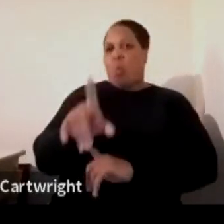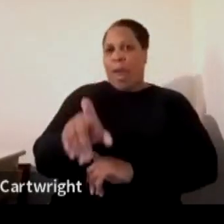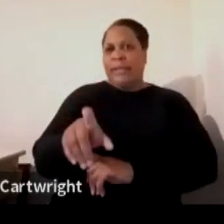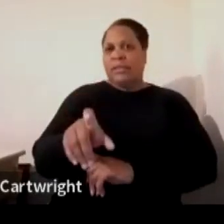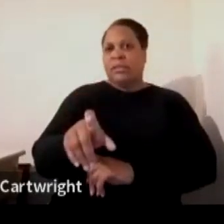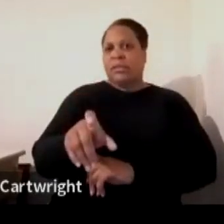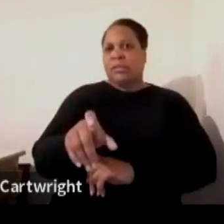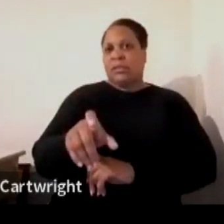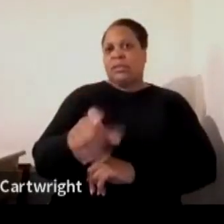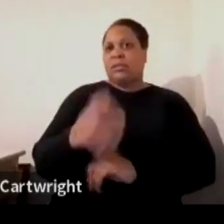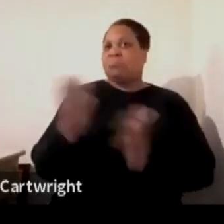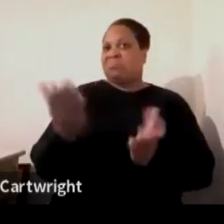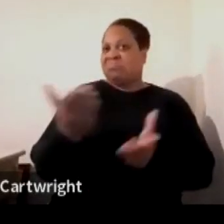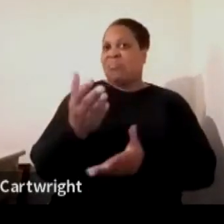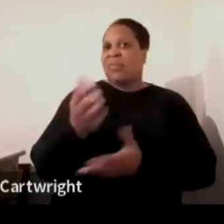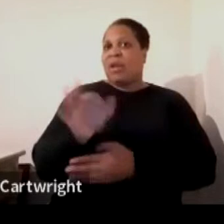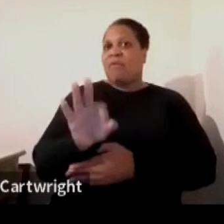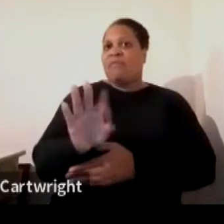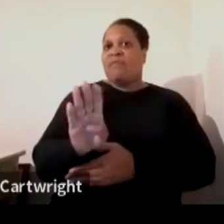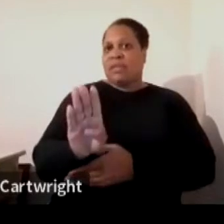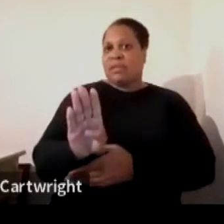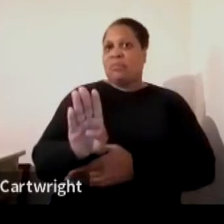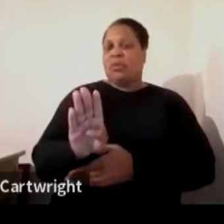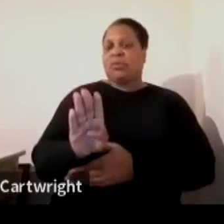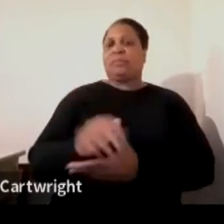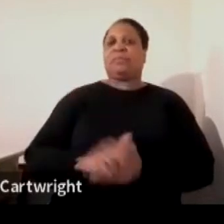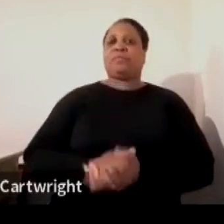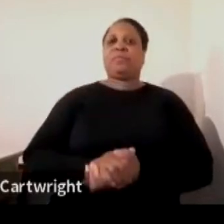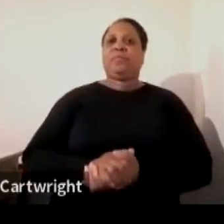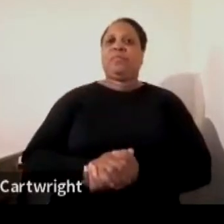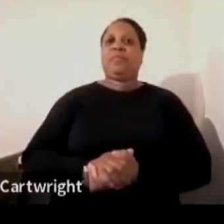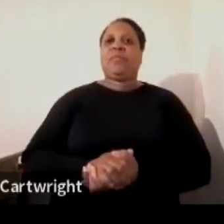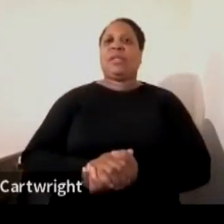on Facebook. And so,